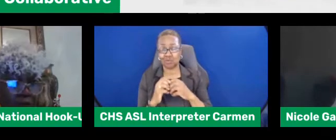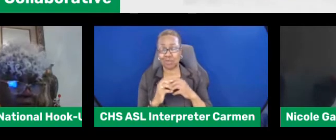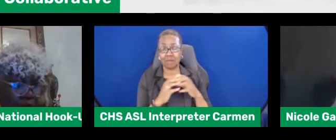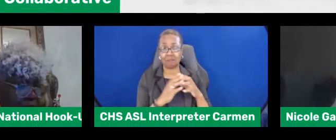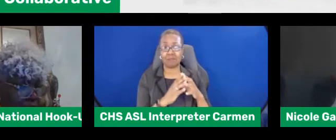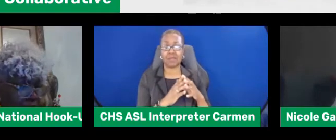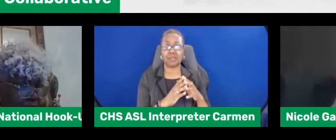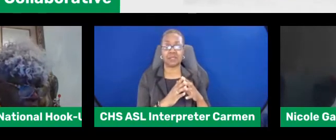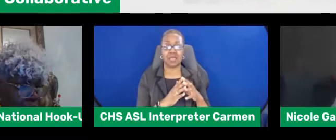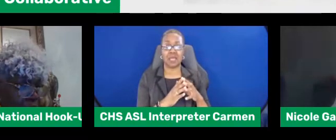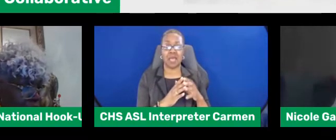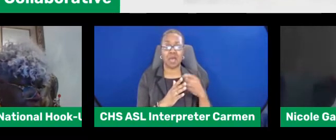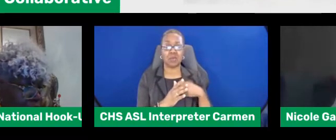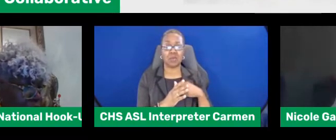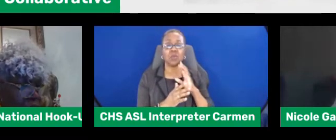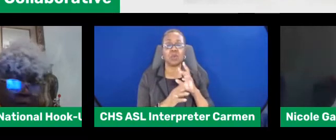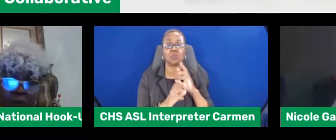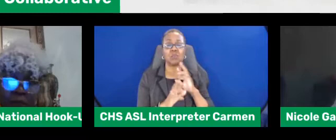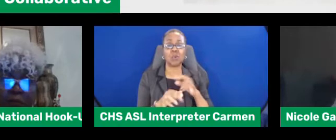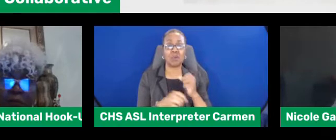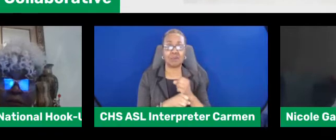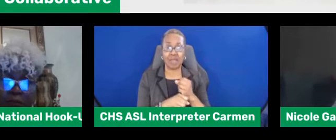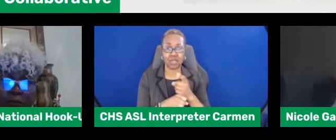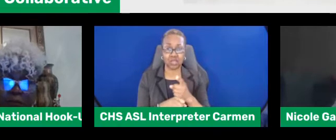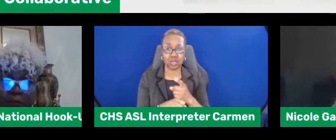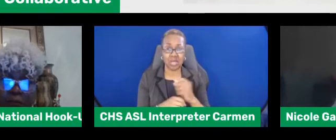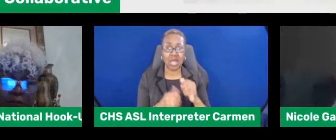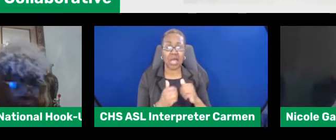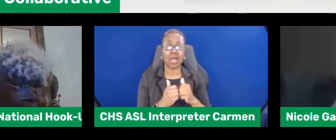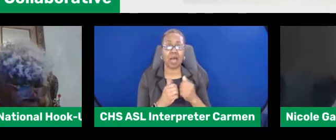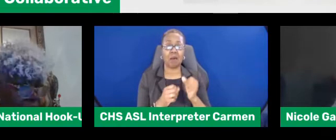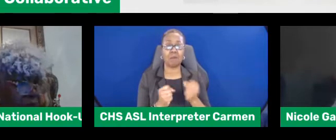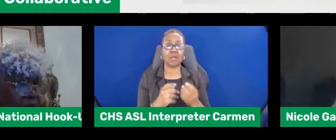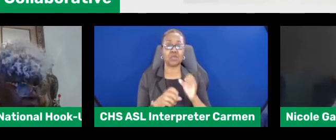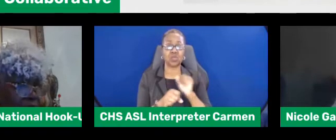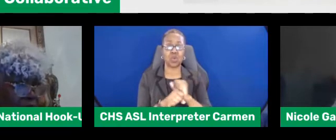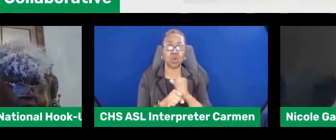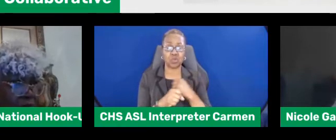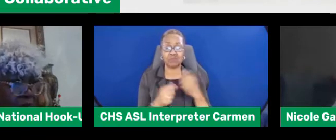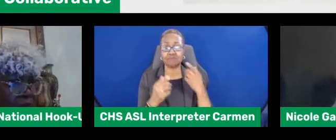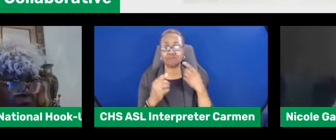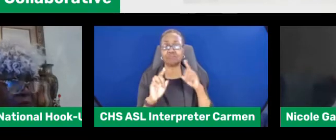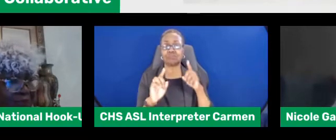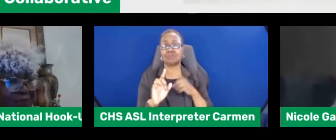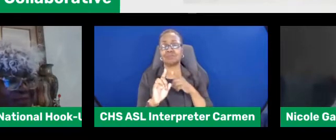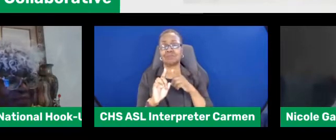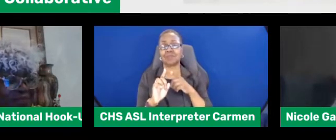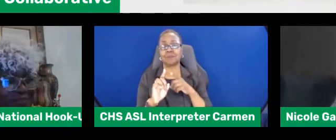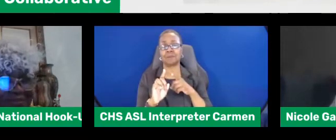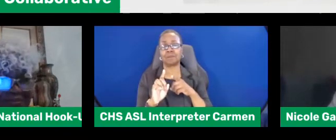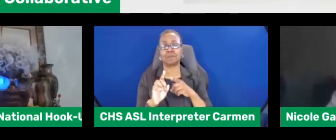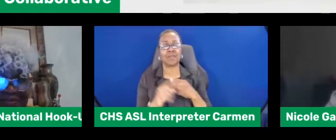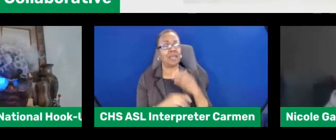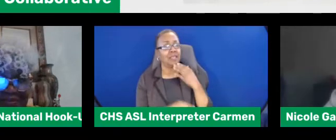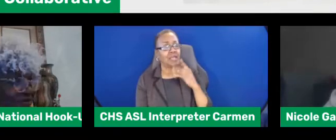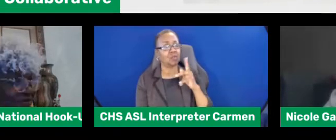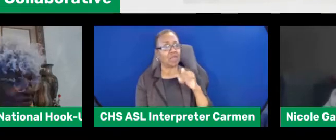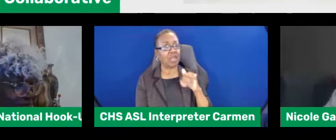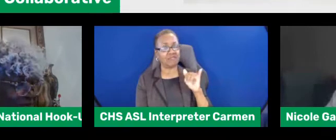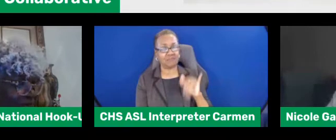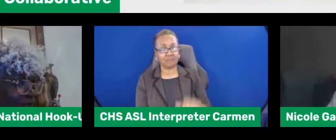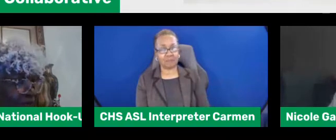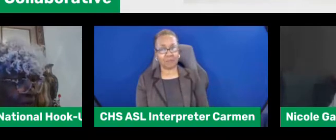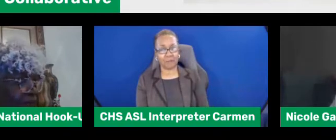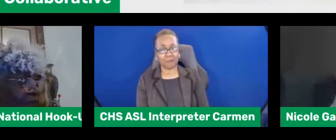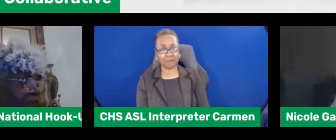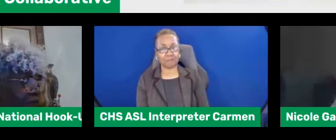we will report back next year on how far we've gone to achieve this goal. Wonderful. Thank you, Kathy, for that.